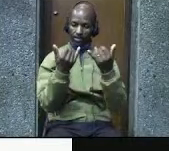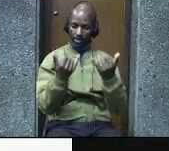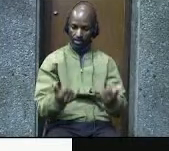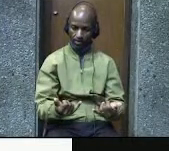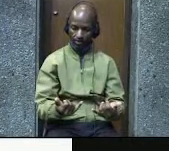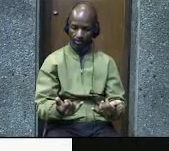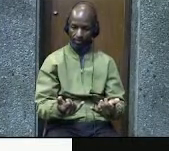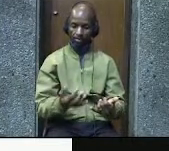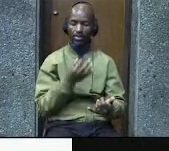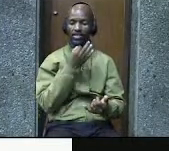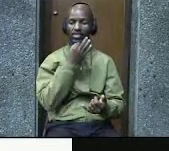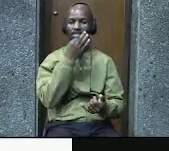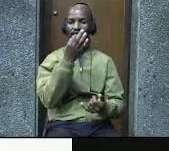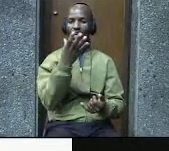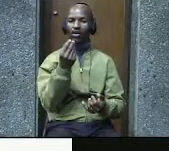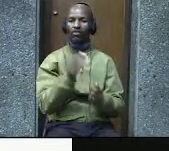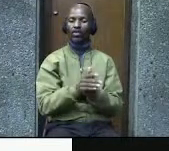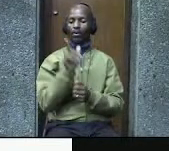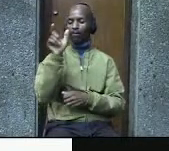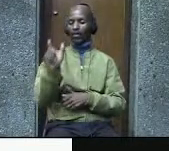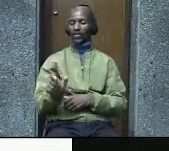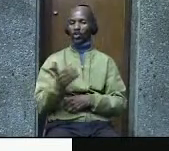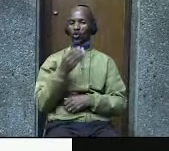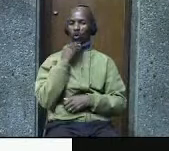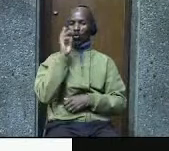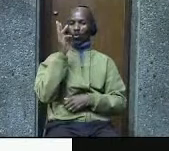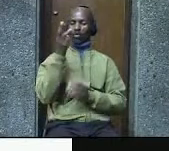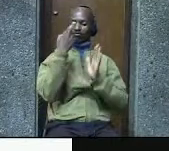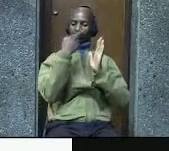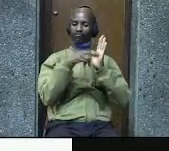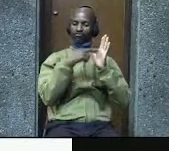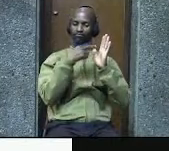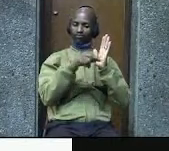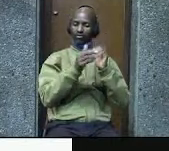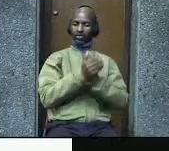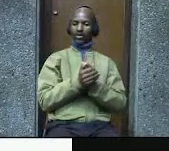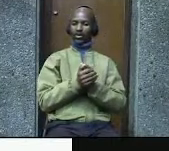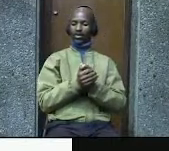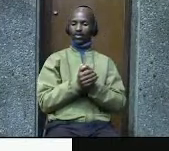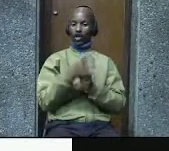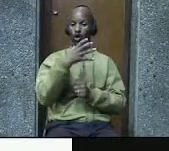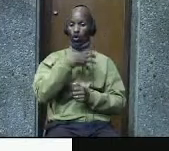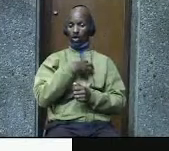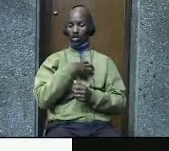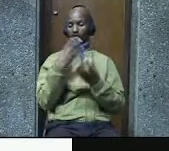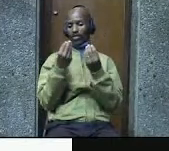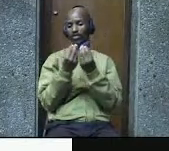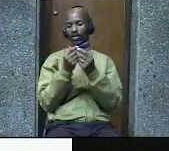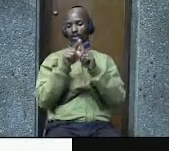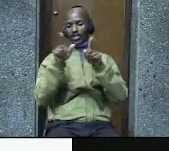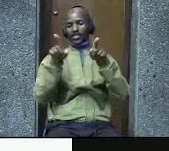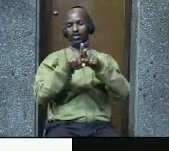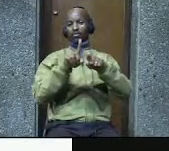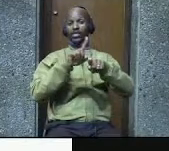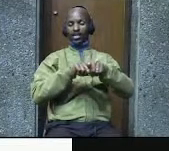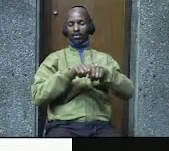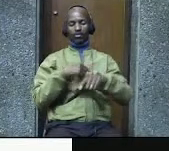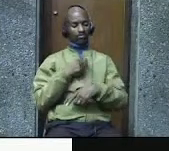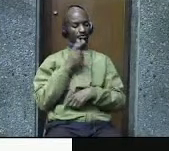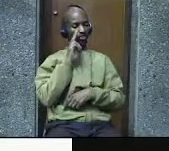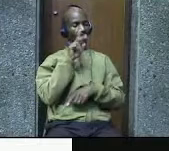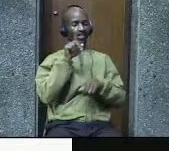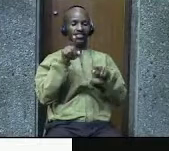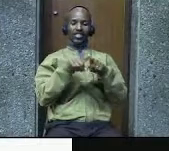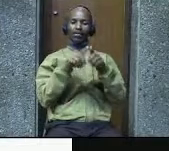that there are persons who would be registered owners of the property, but at the same time you might find that on the